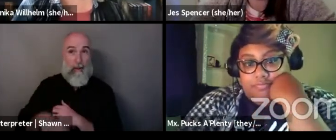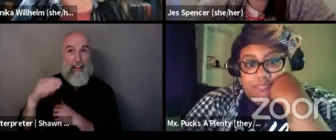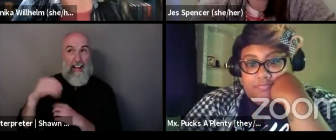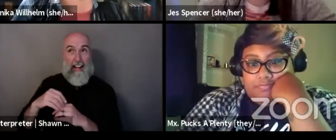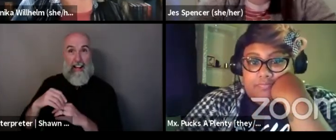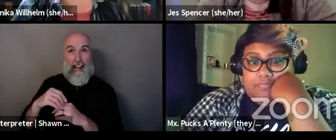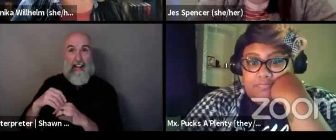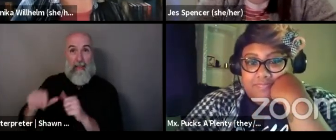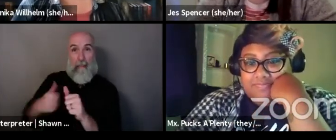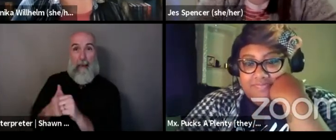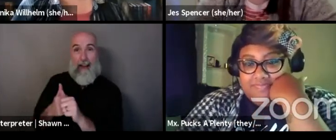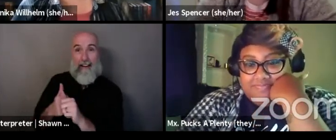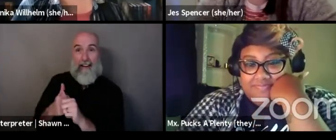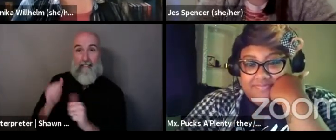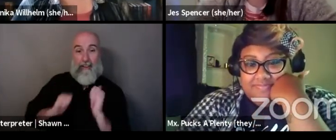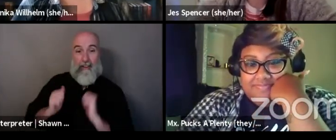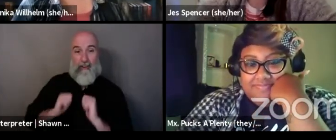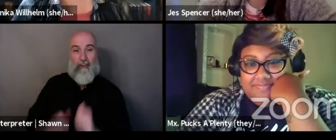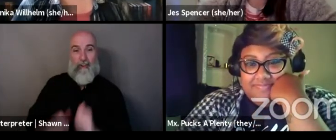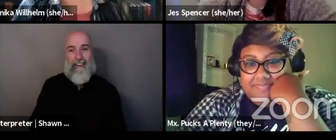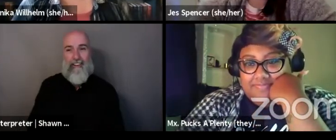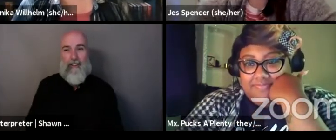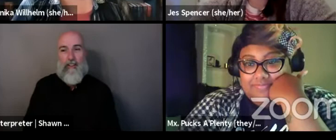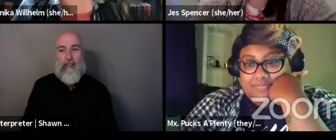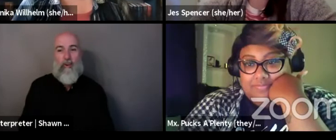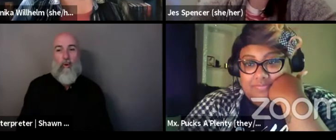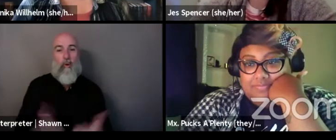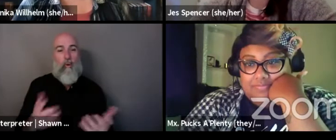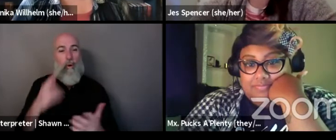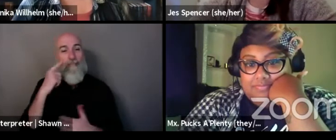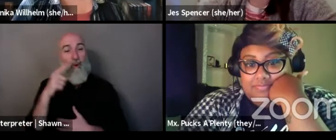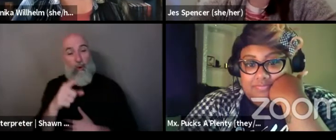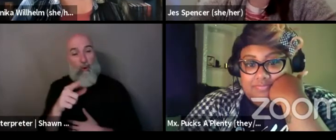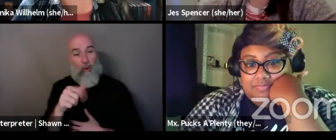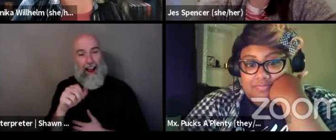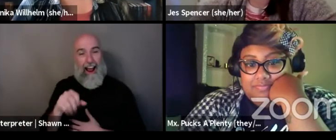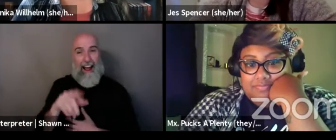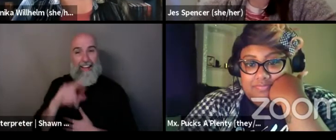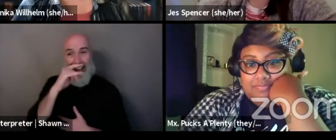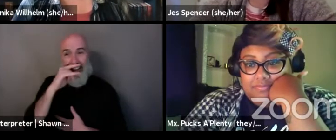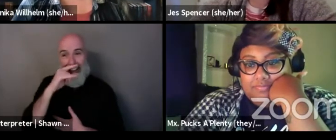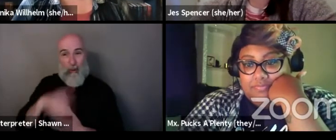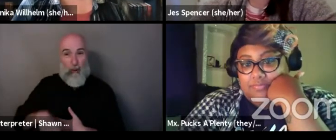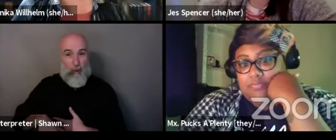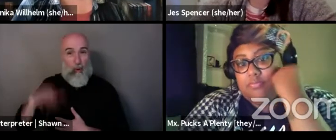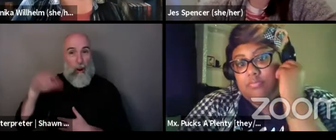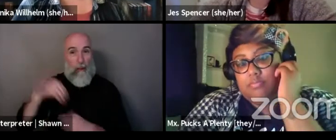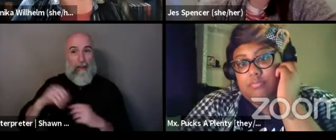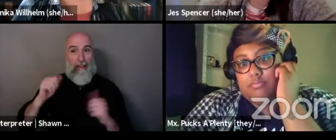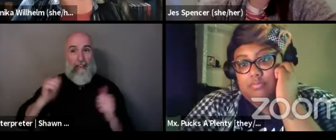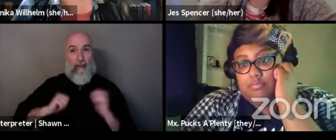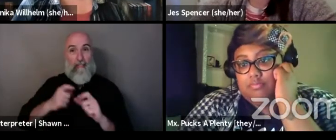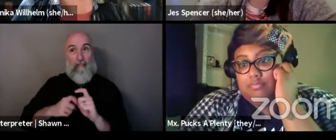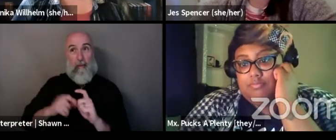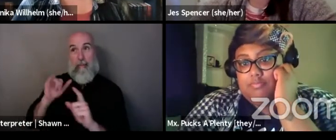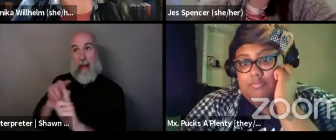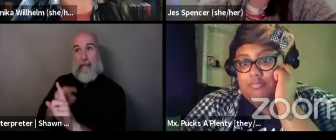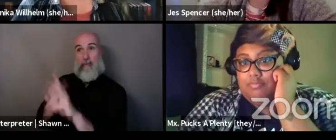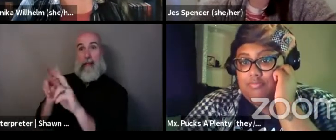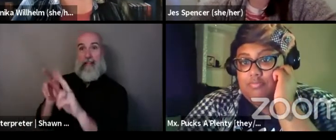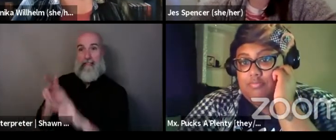theater. Yeah. Like, what for you as a kid who grew up in theater, from that